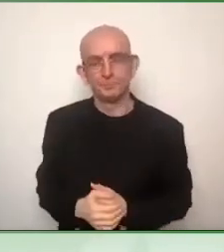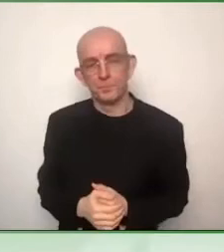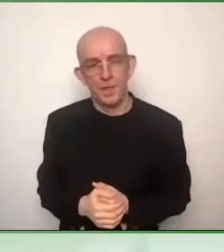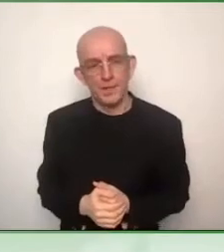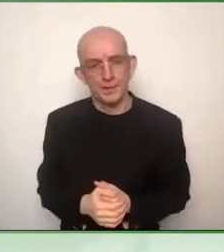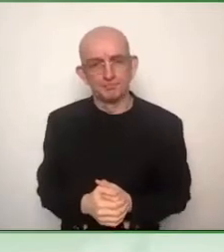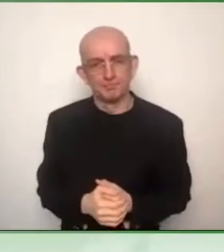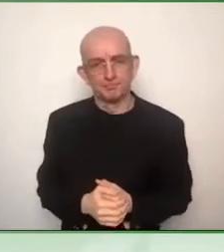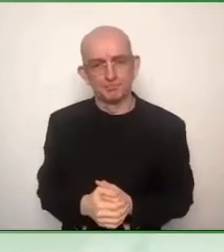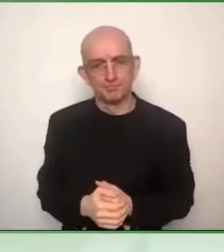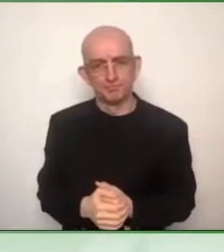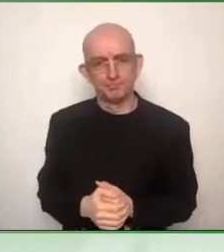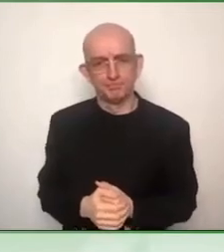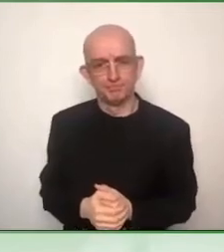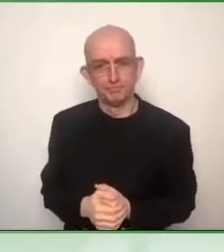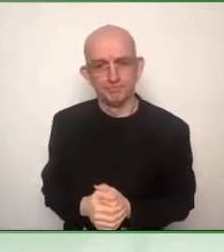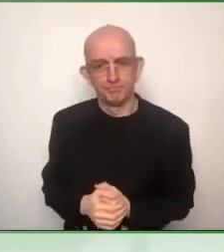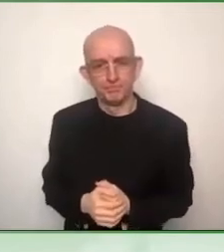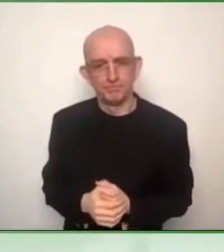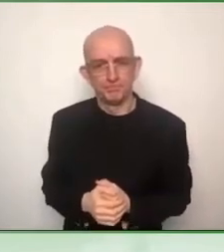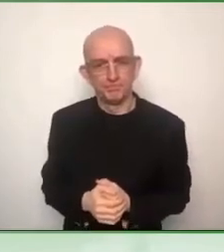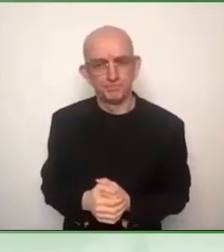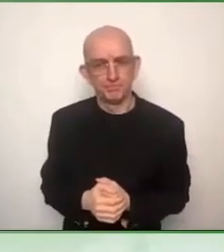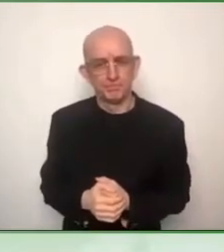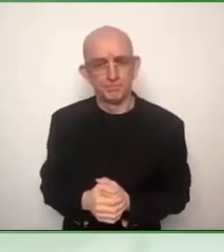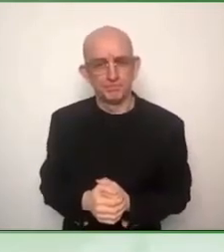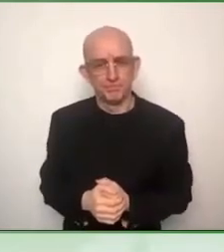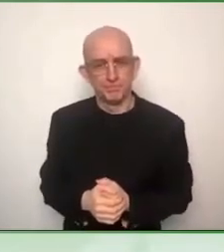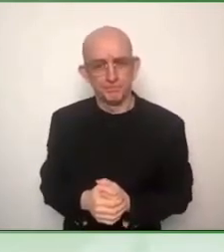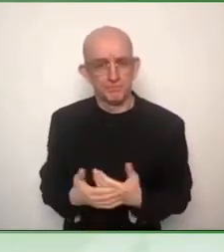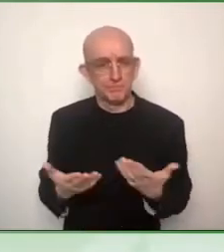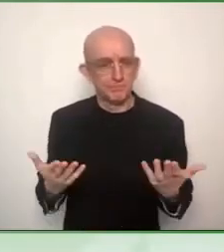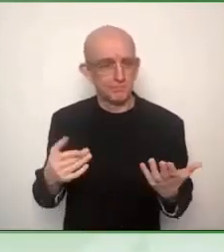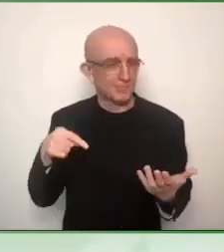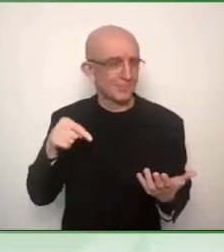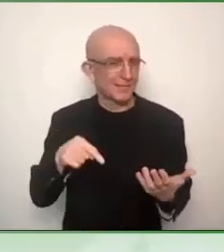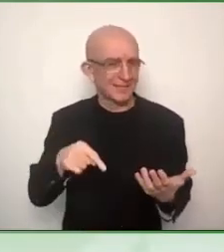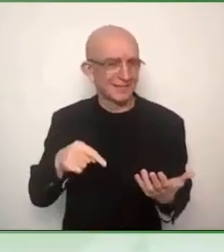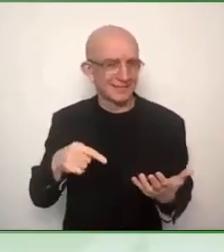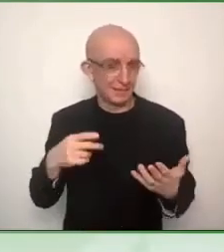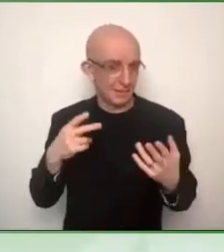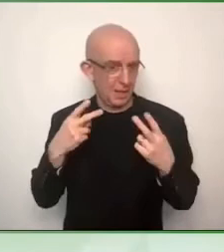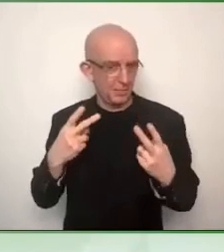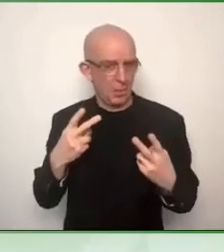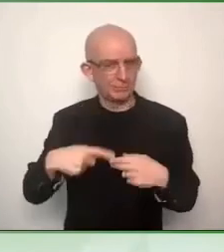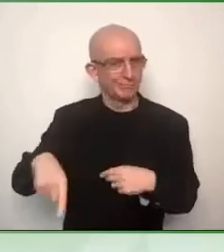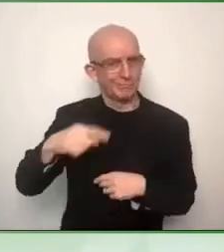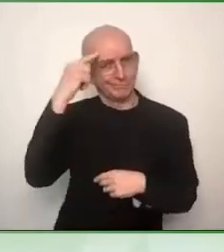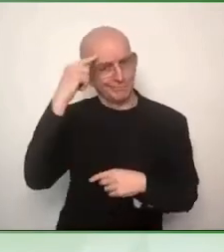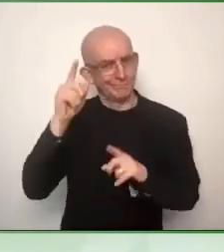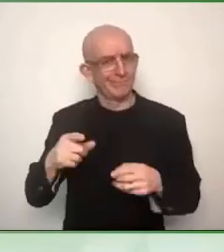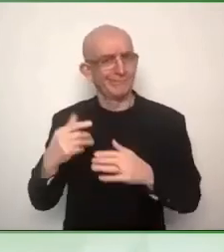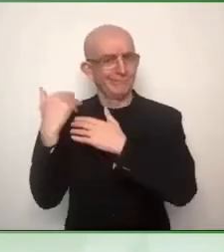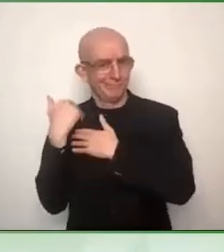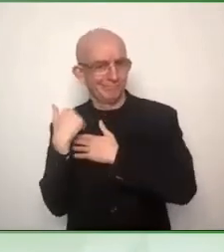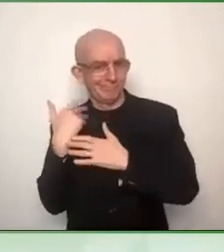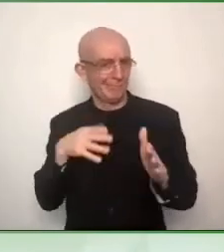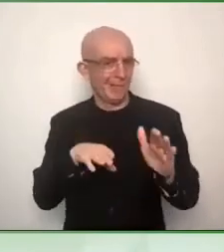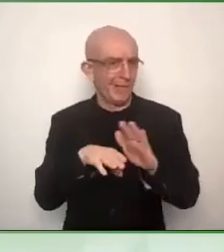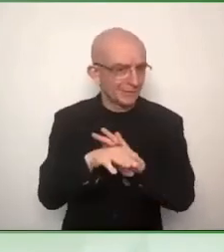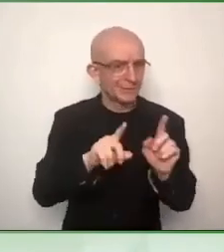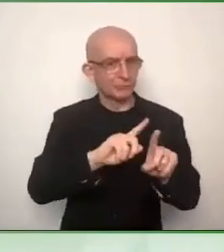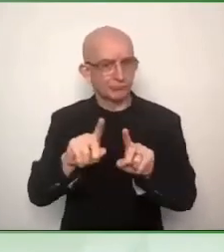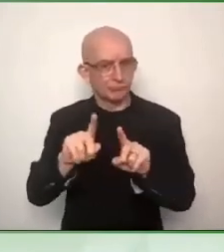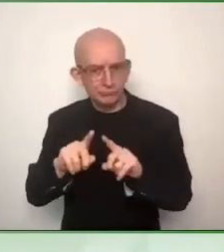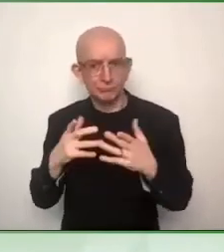accelerates the implementation of accessibility features and gets accessibility more quickly to the